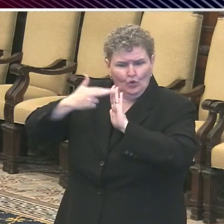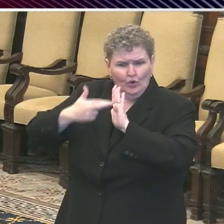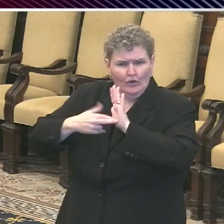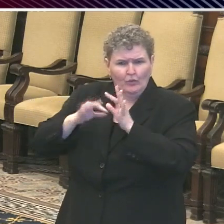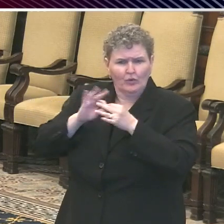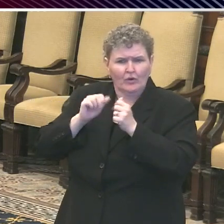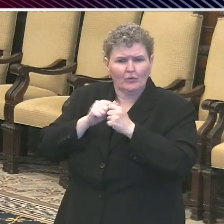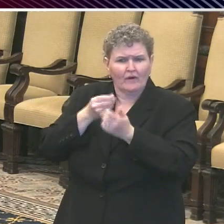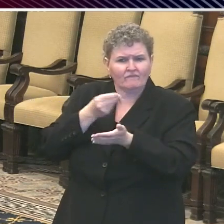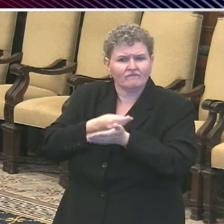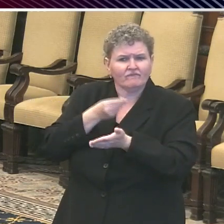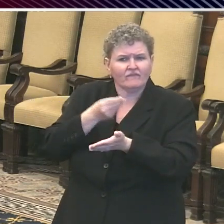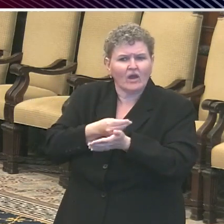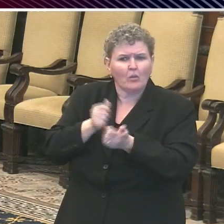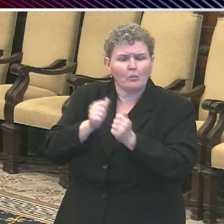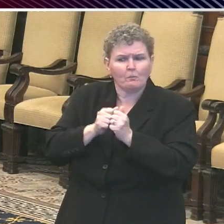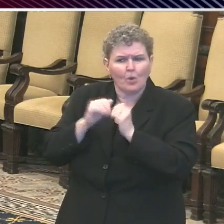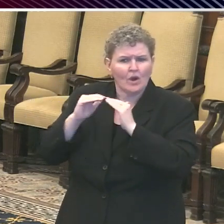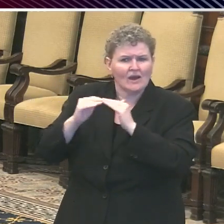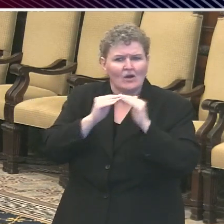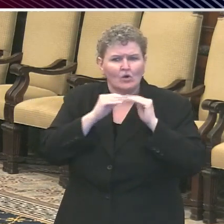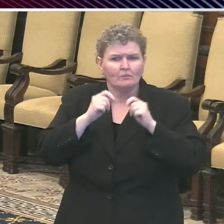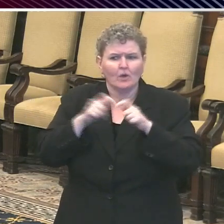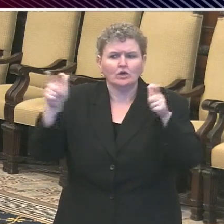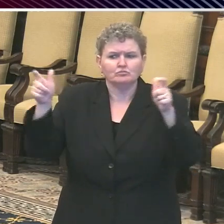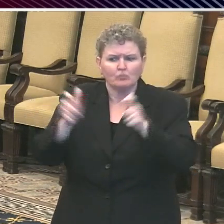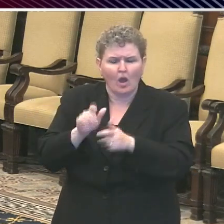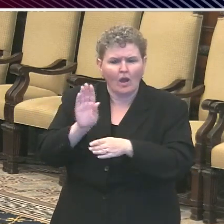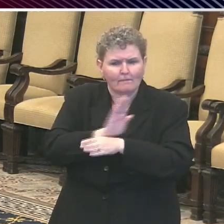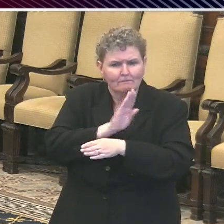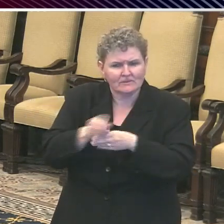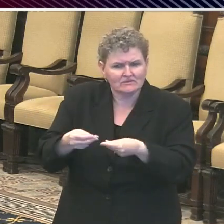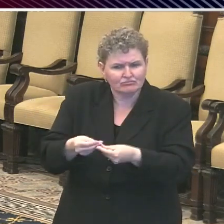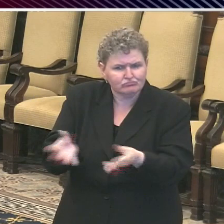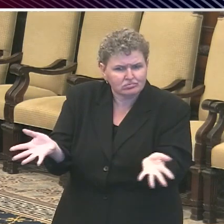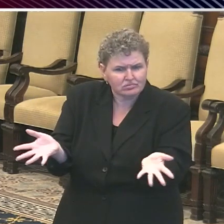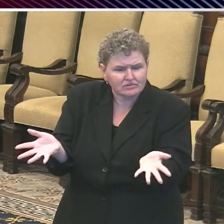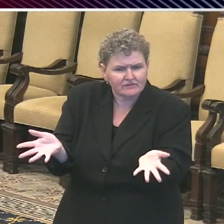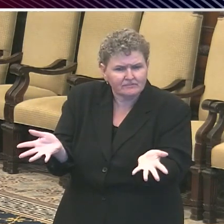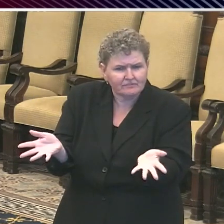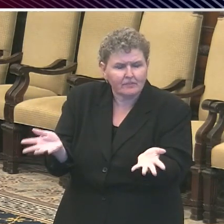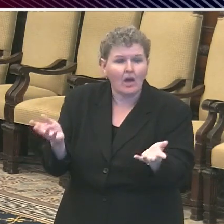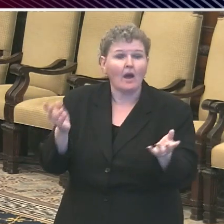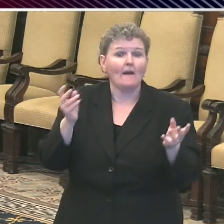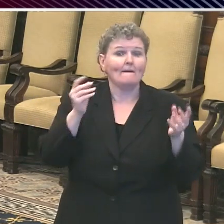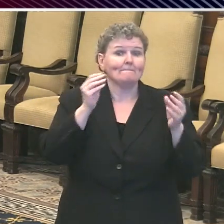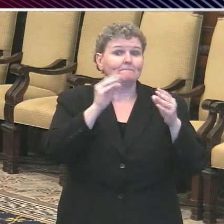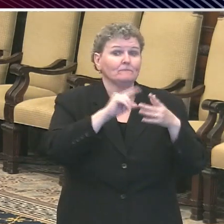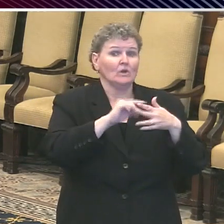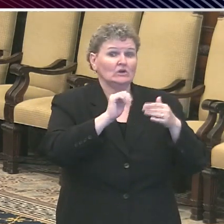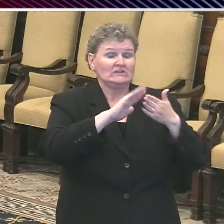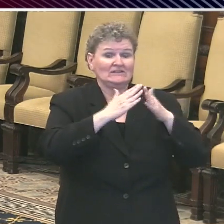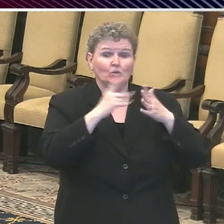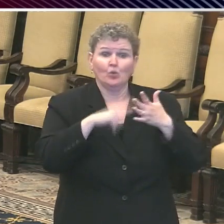smaller contractors. Questioning more the city could be doing to equitably